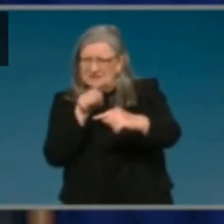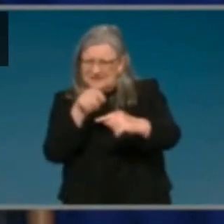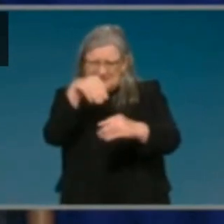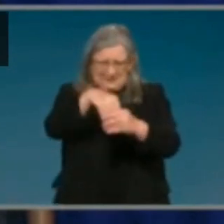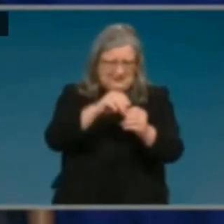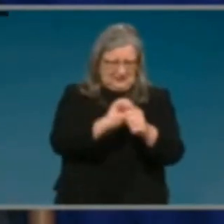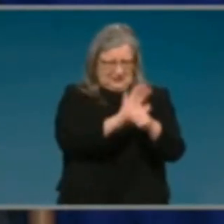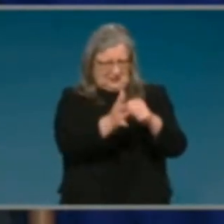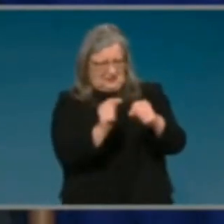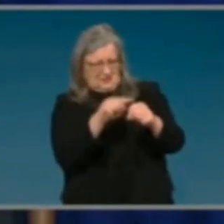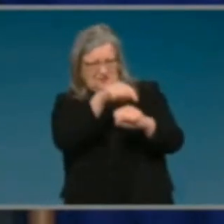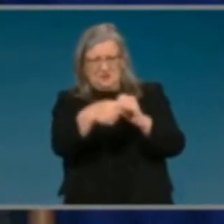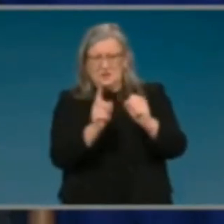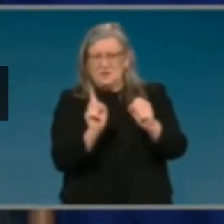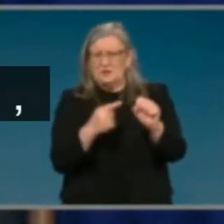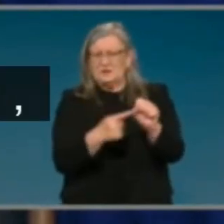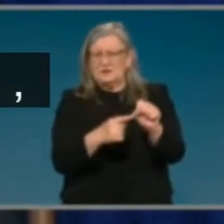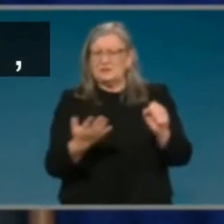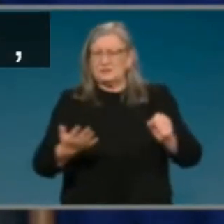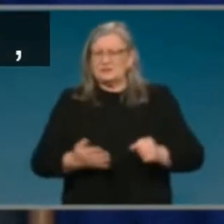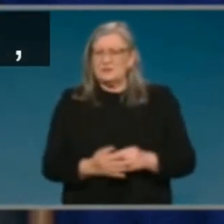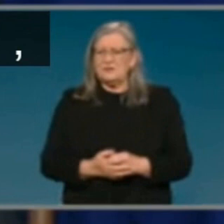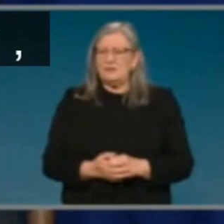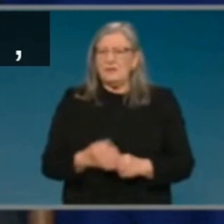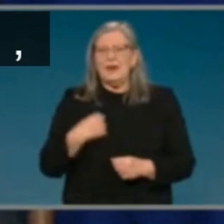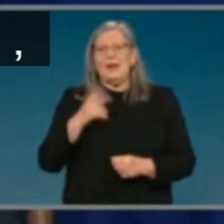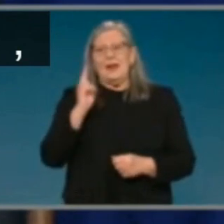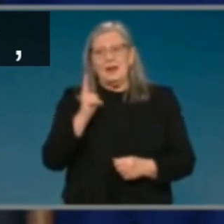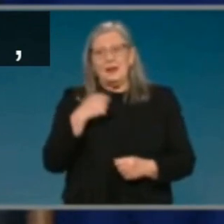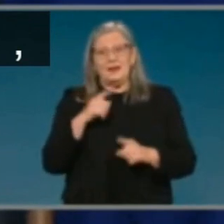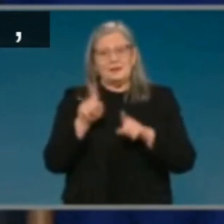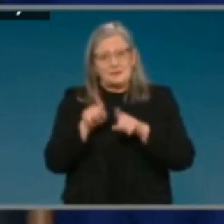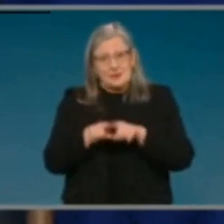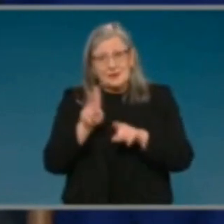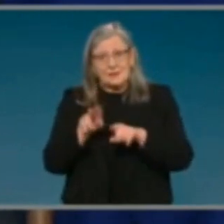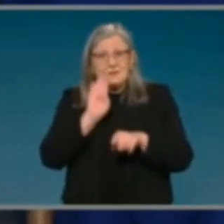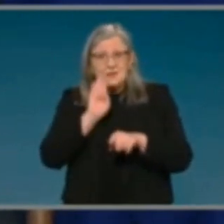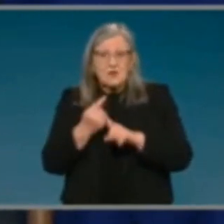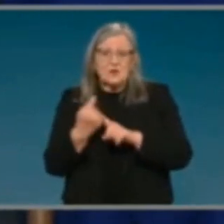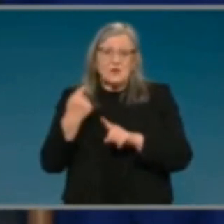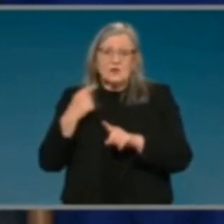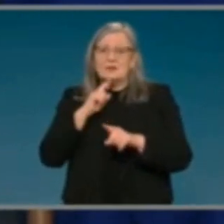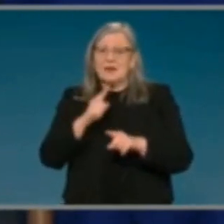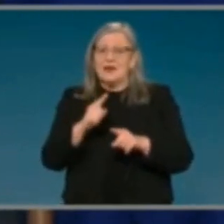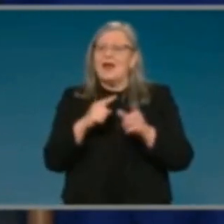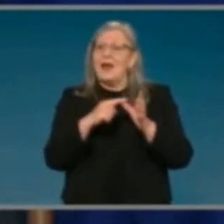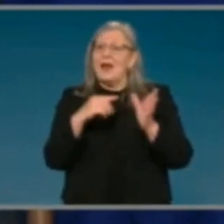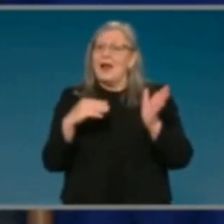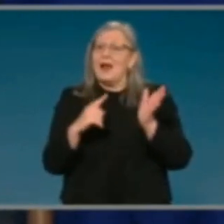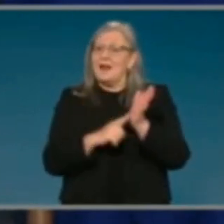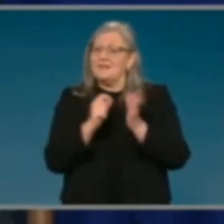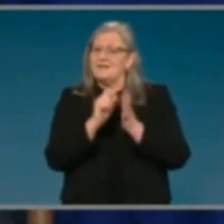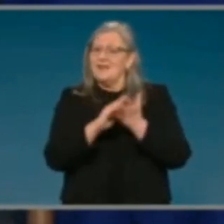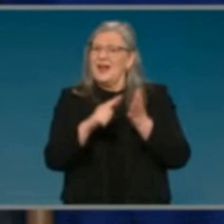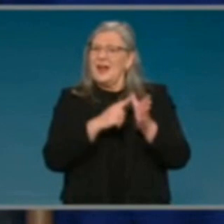the variants of concern, several of them have arrived in Australia. Alpha was the one that was associated with the outbreak